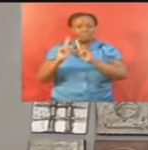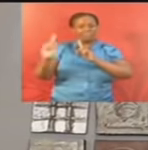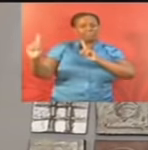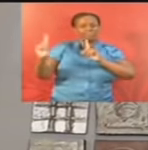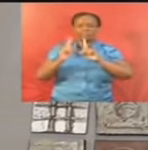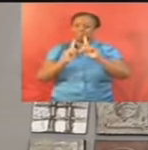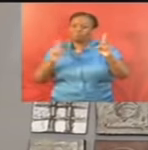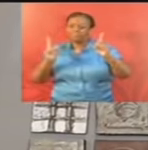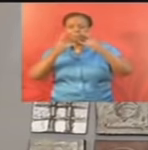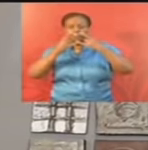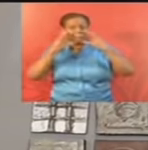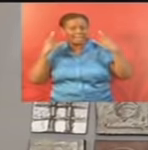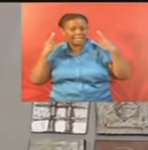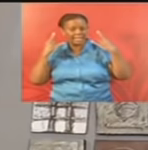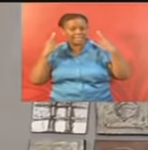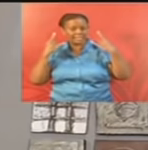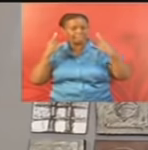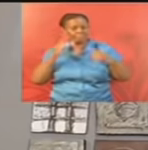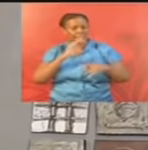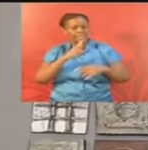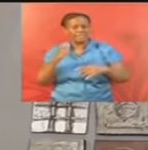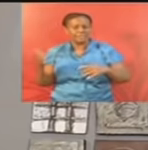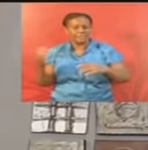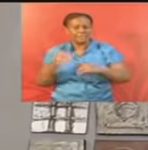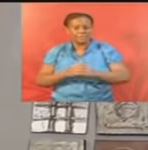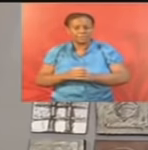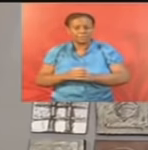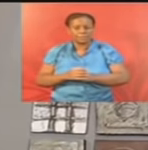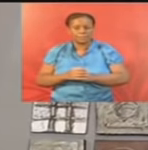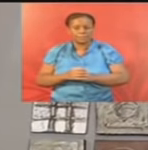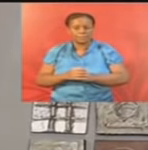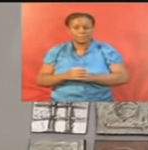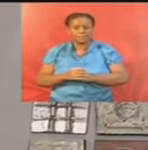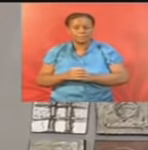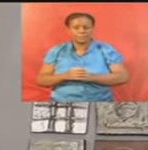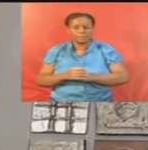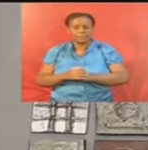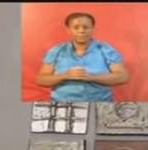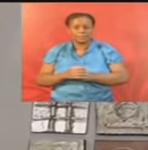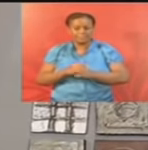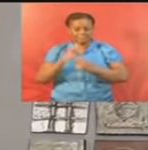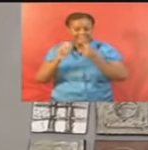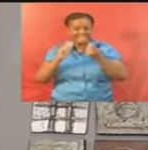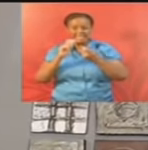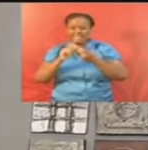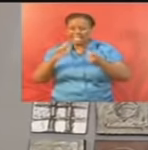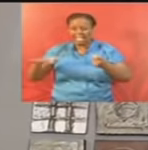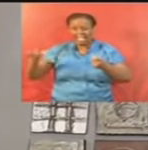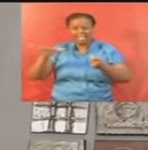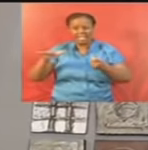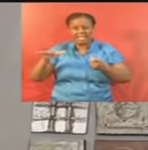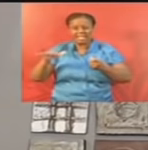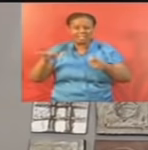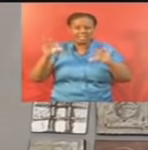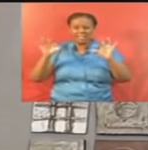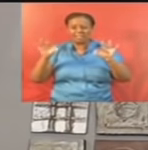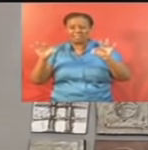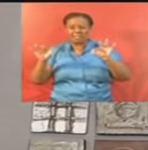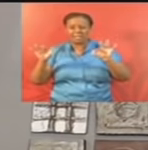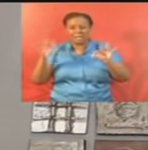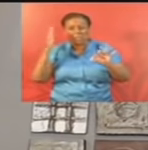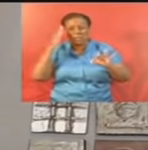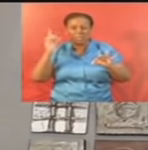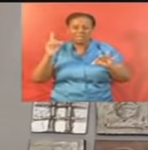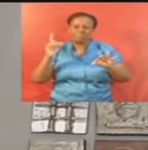advocating. And the exact location of any of the cases is not so much the issue as the